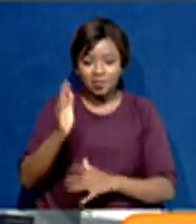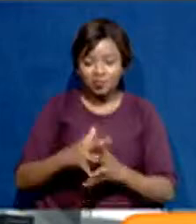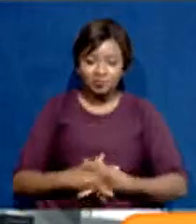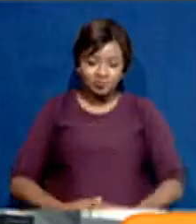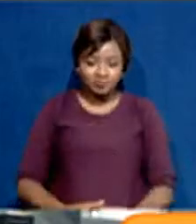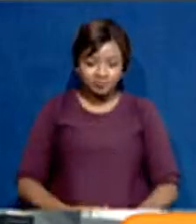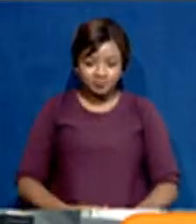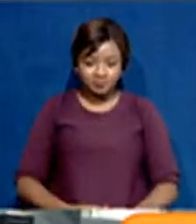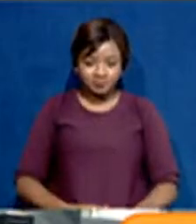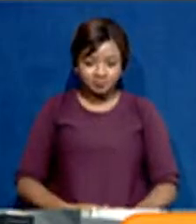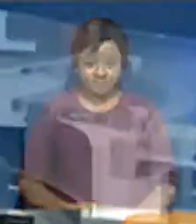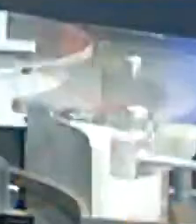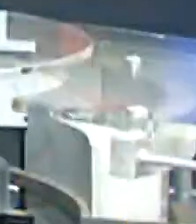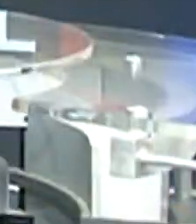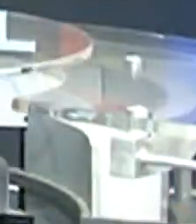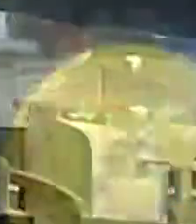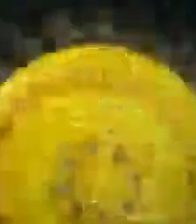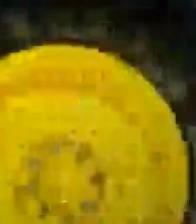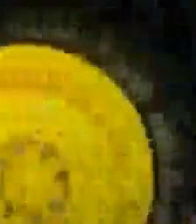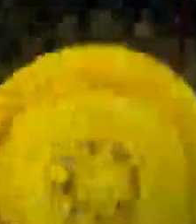week's Smart Farm.